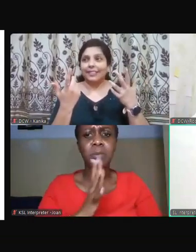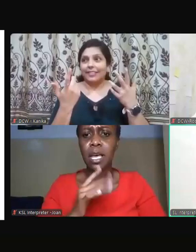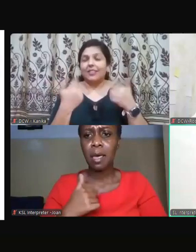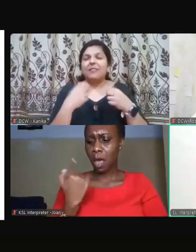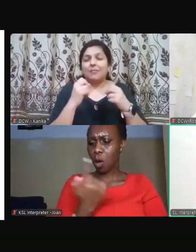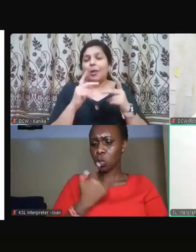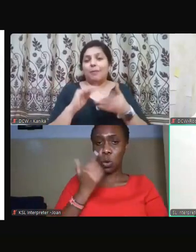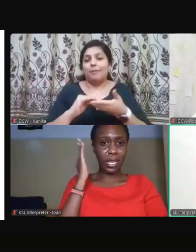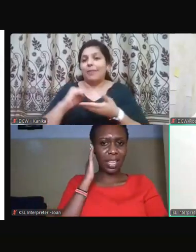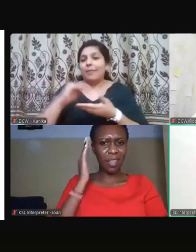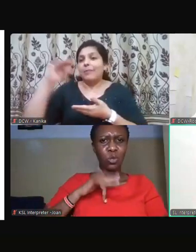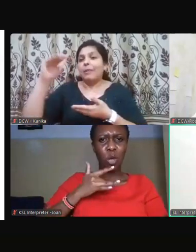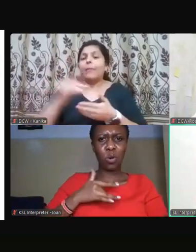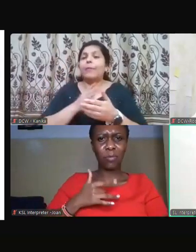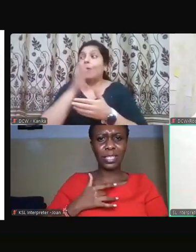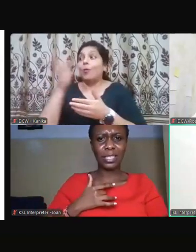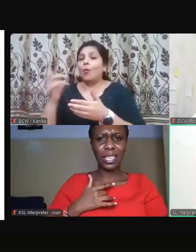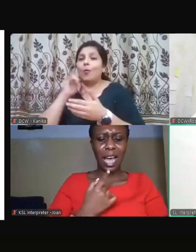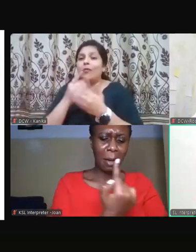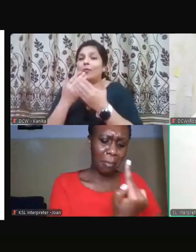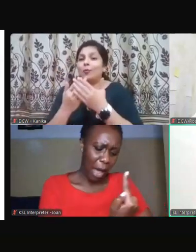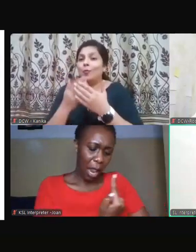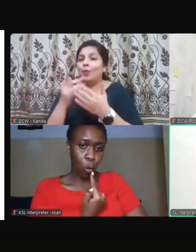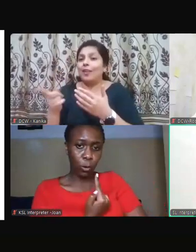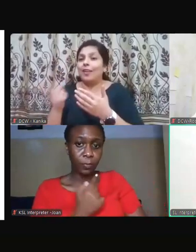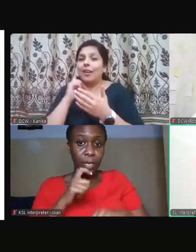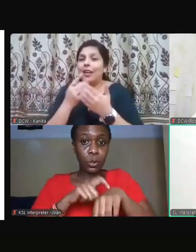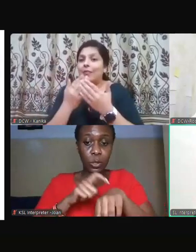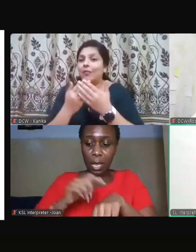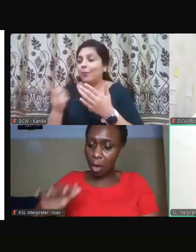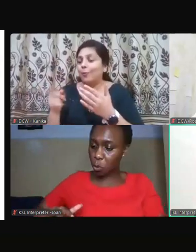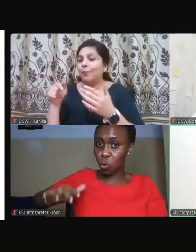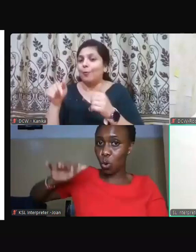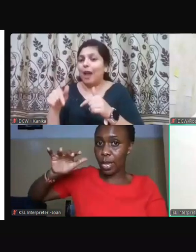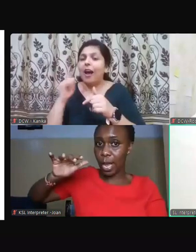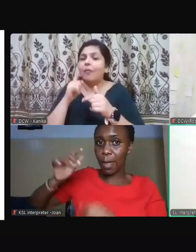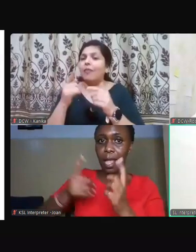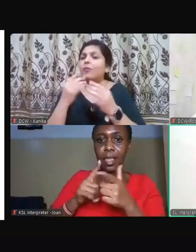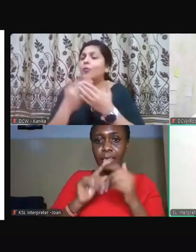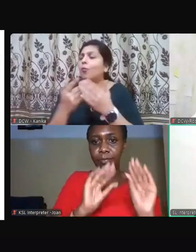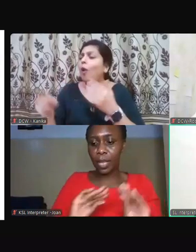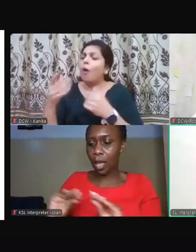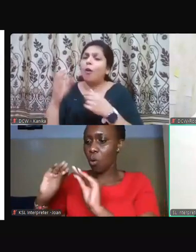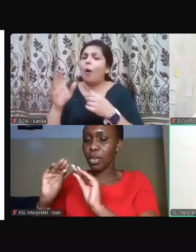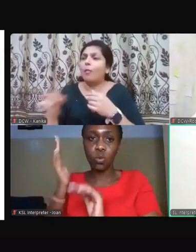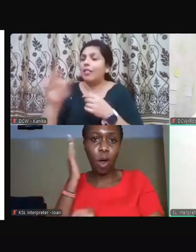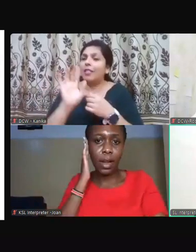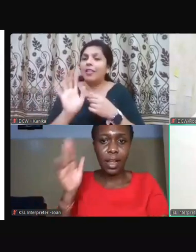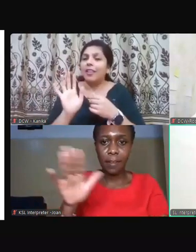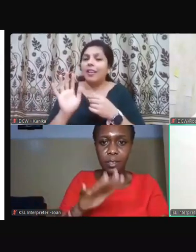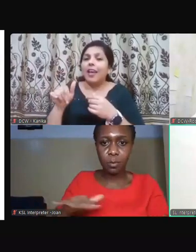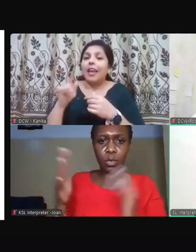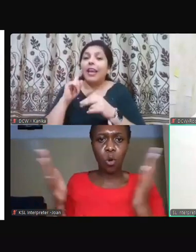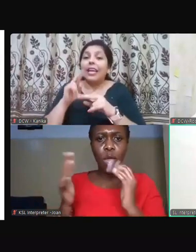so I would feel very left out. As I grew up, I went into a deaf space where there were a lot of